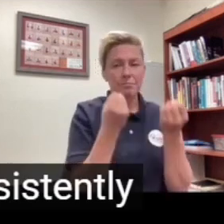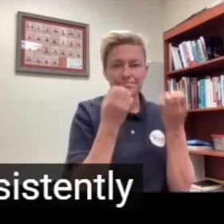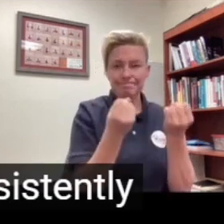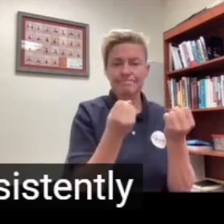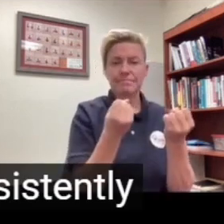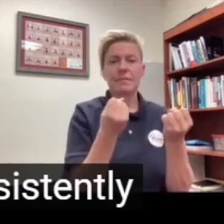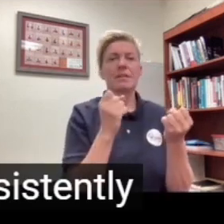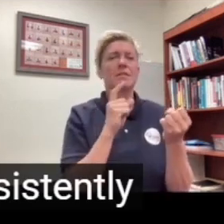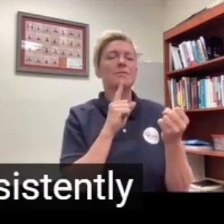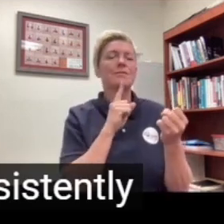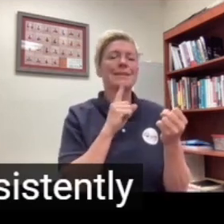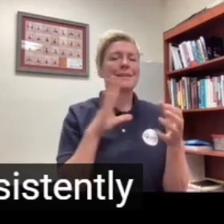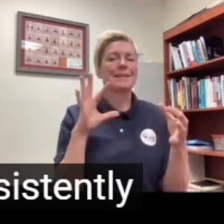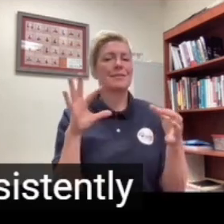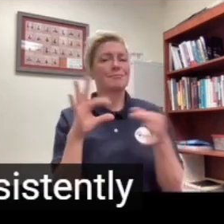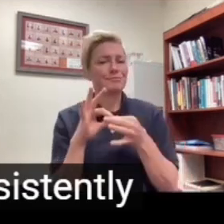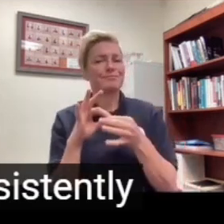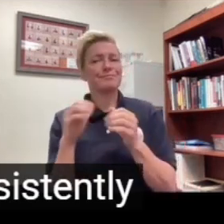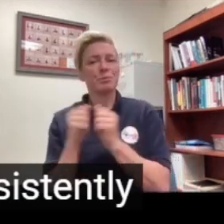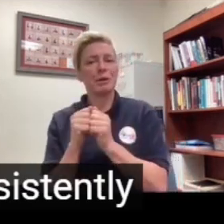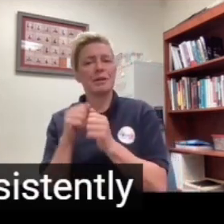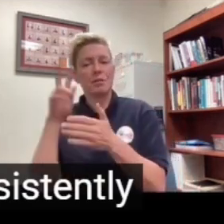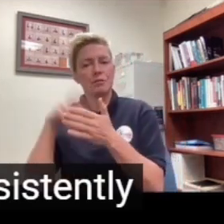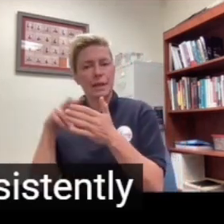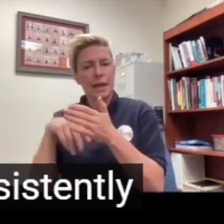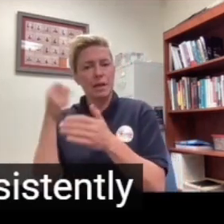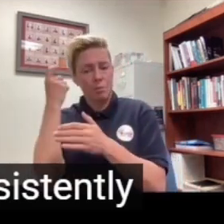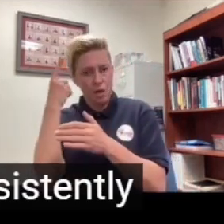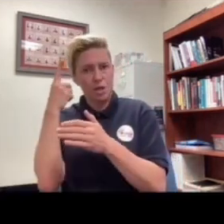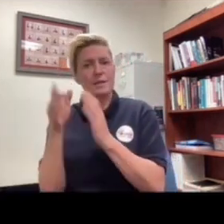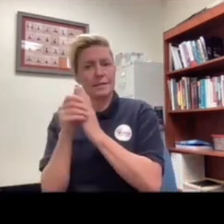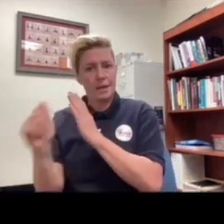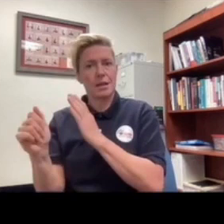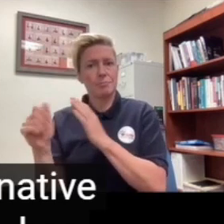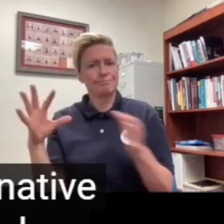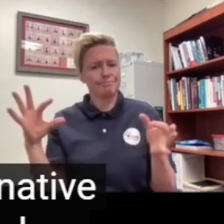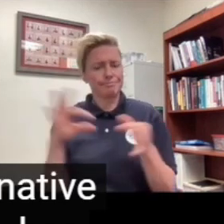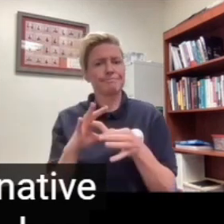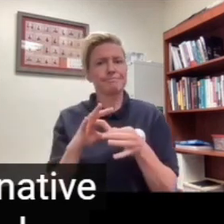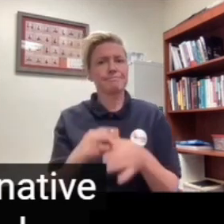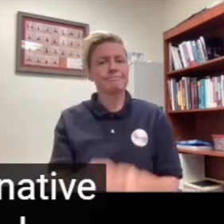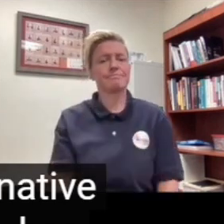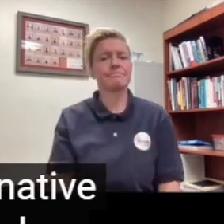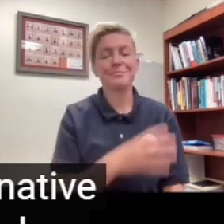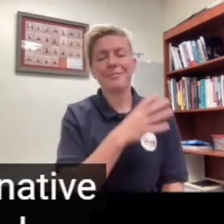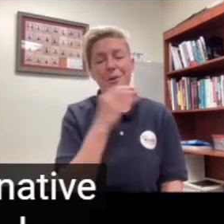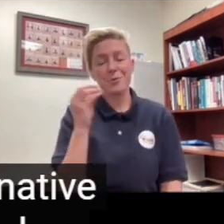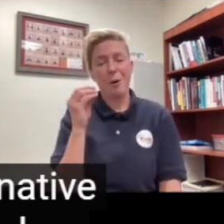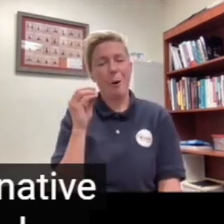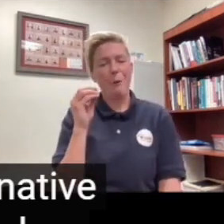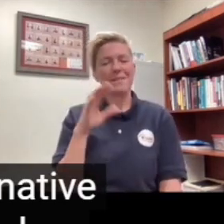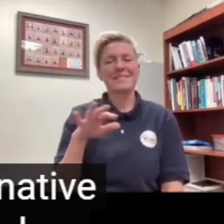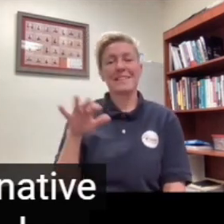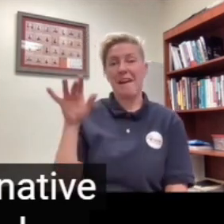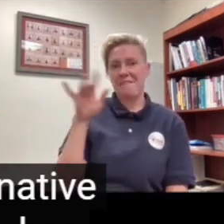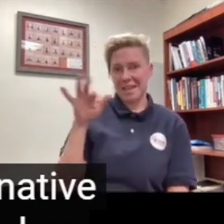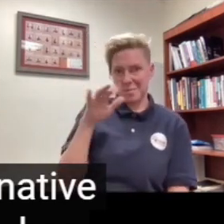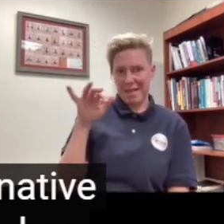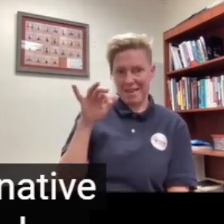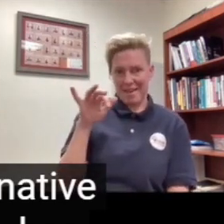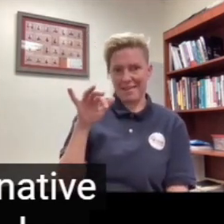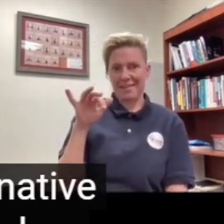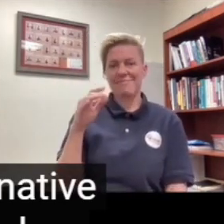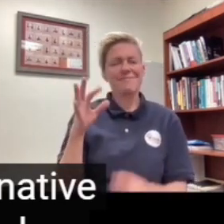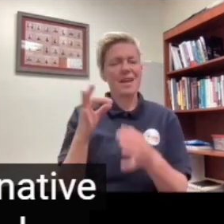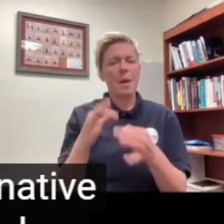Sign language proficiency has been consistently linked with skilled reading. Additionally, fingerspelling, as an